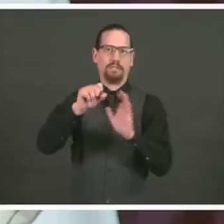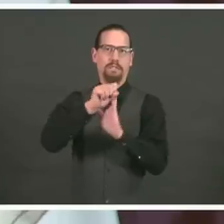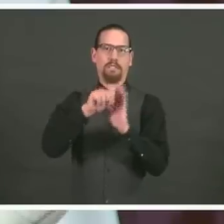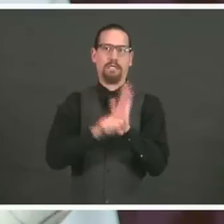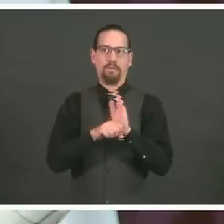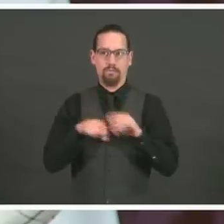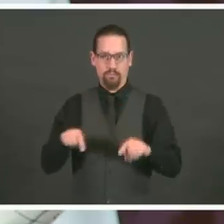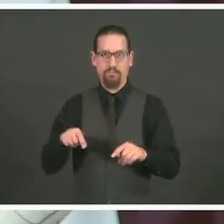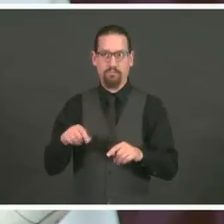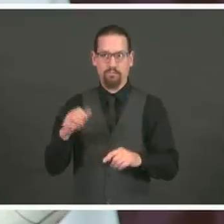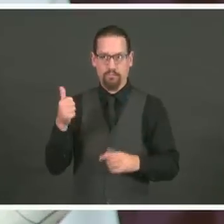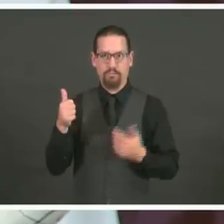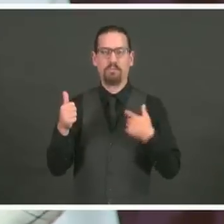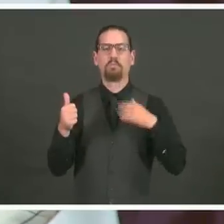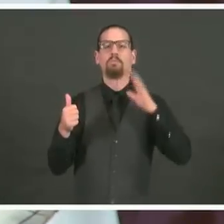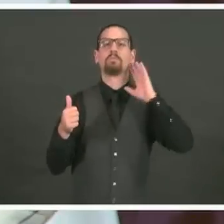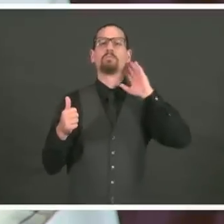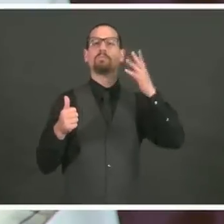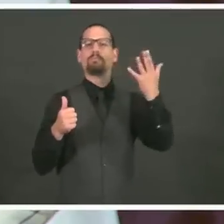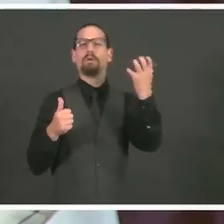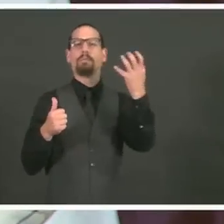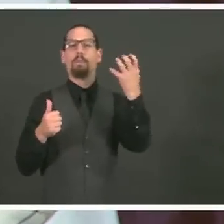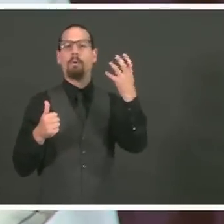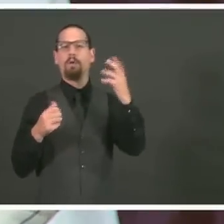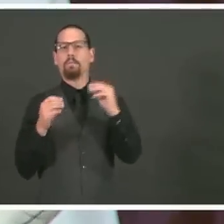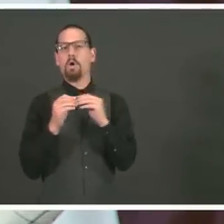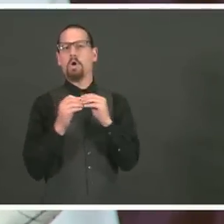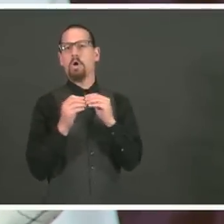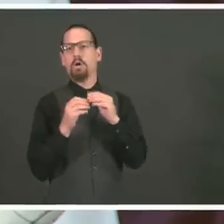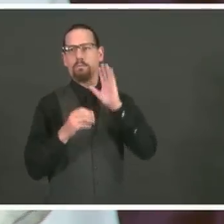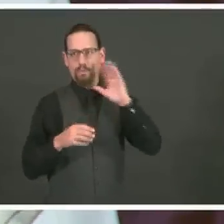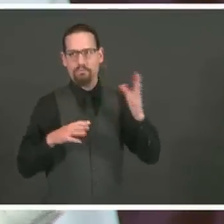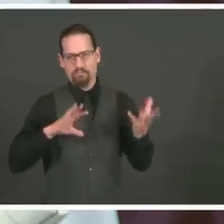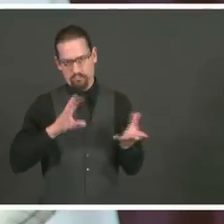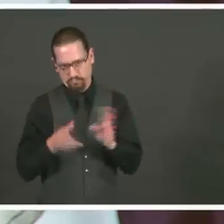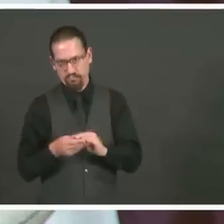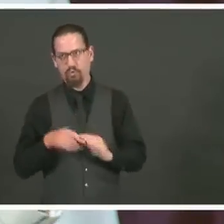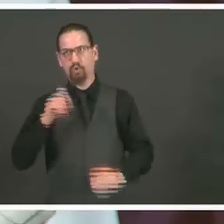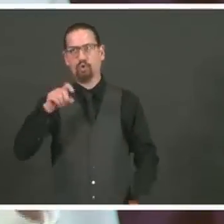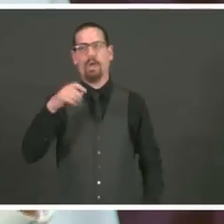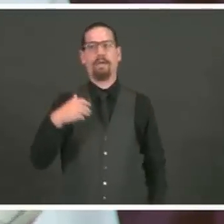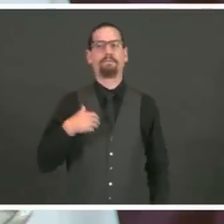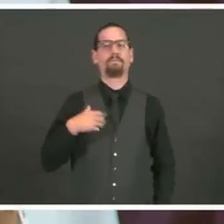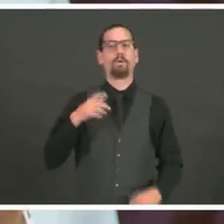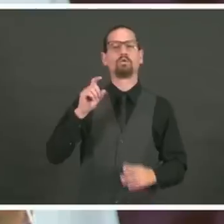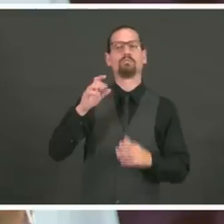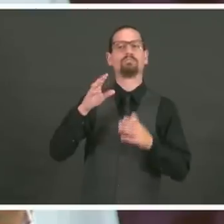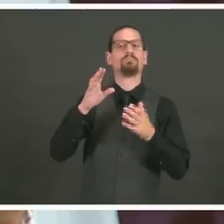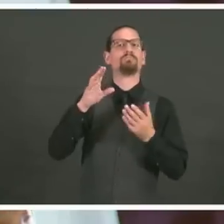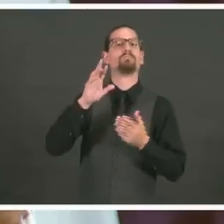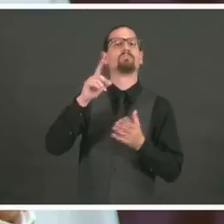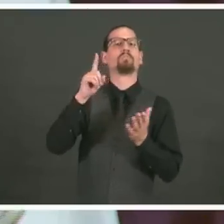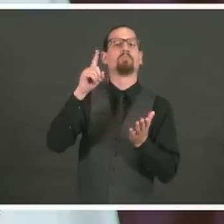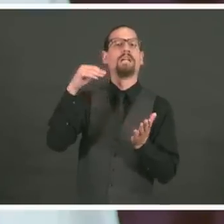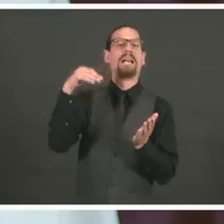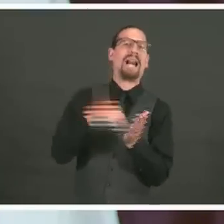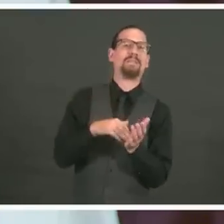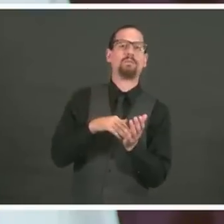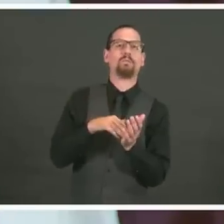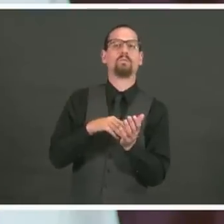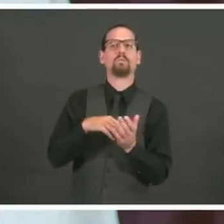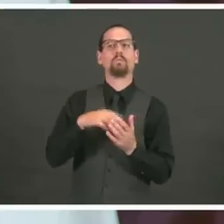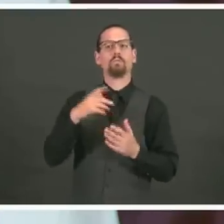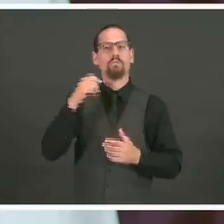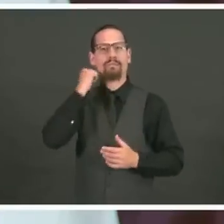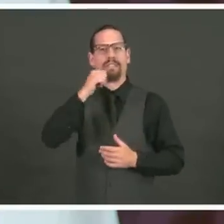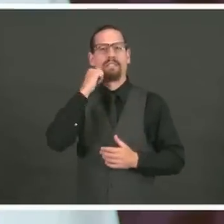additional 5 machines, which will give us the capacity to run 1,000 rapid tests a day. That will